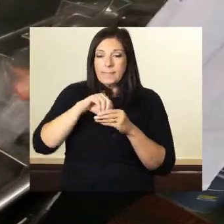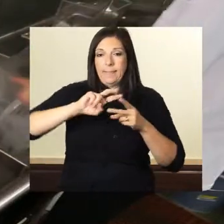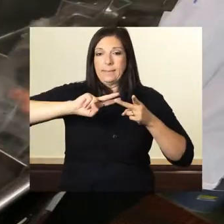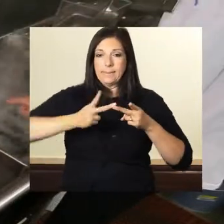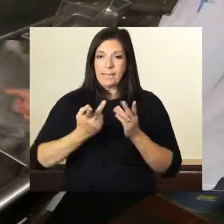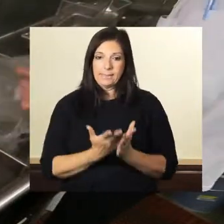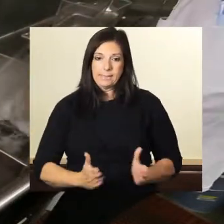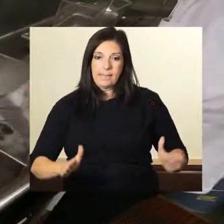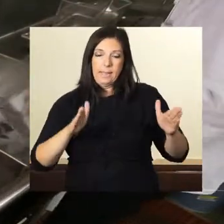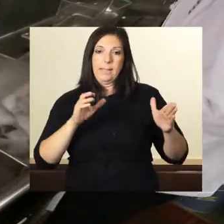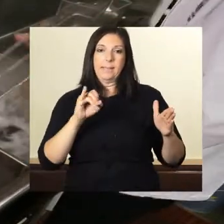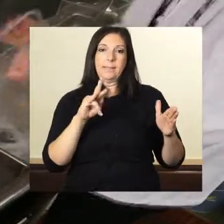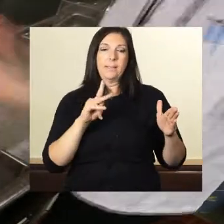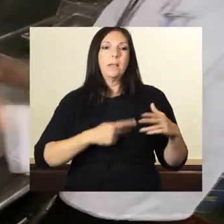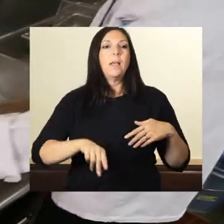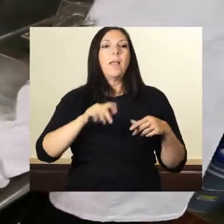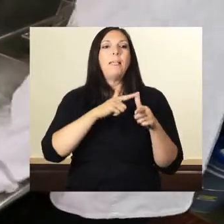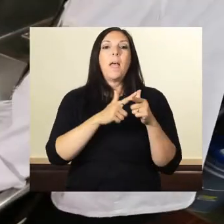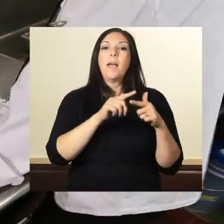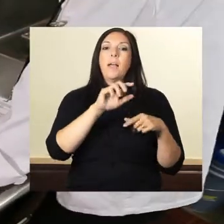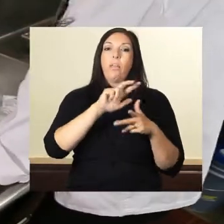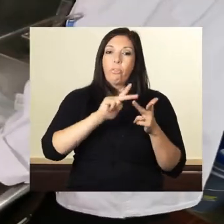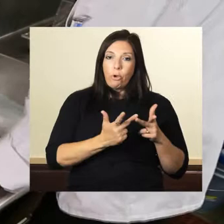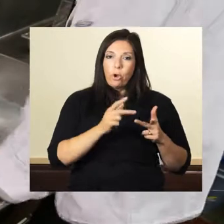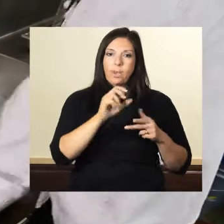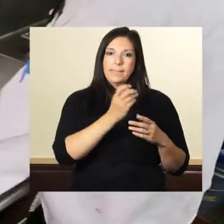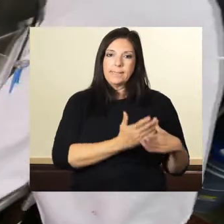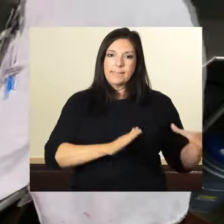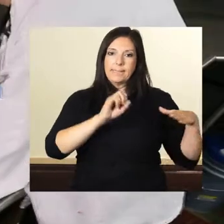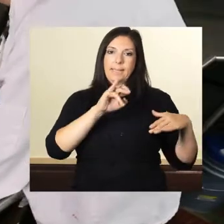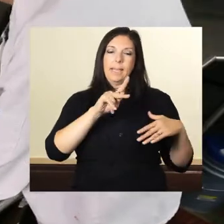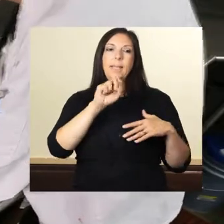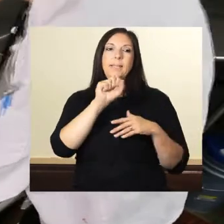and rinse dishes with clean hot water in the second sink.